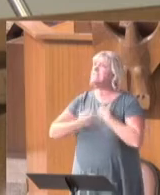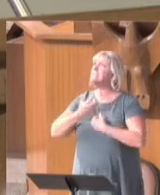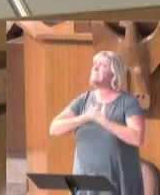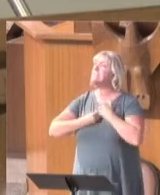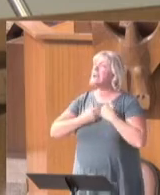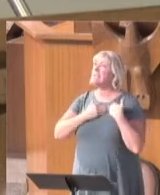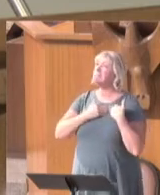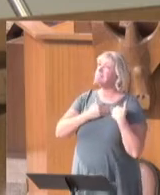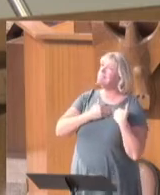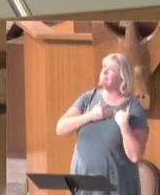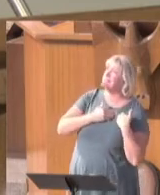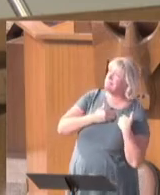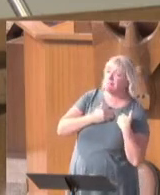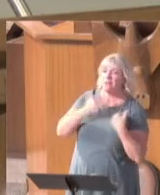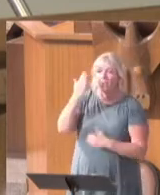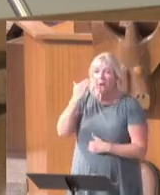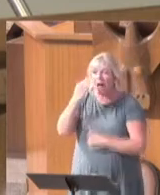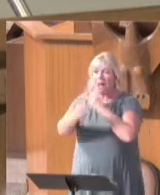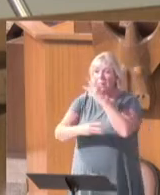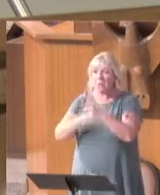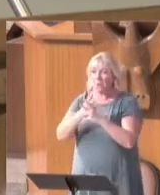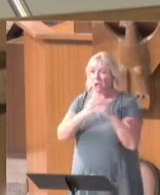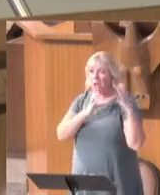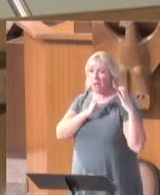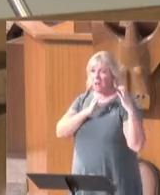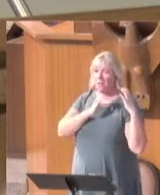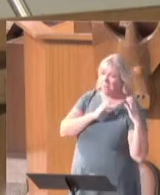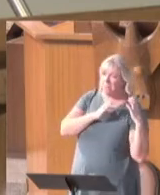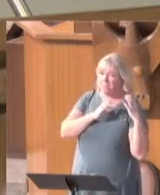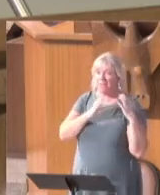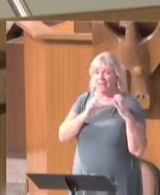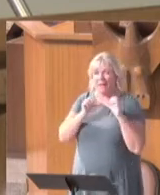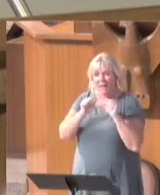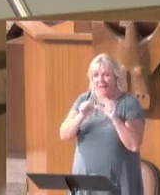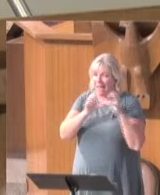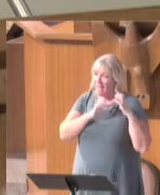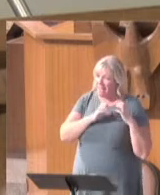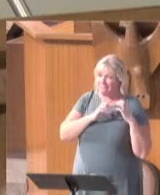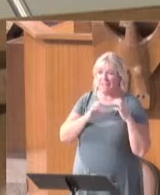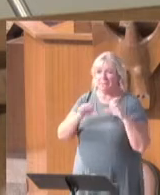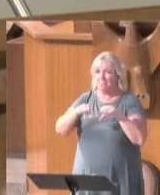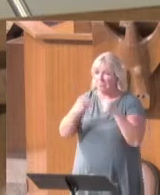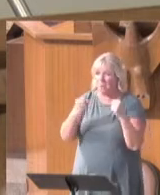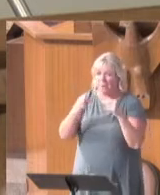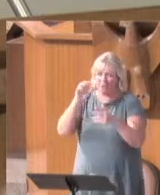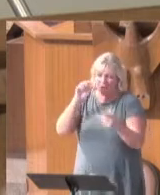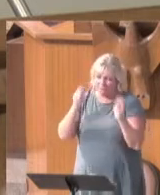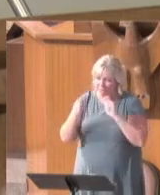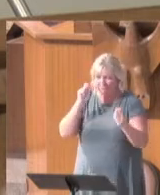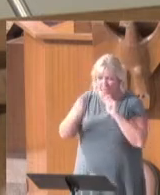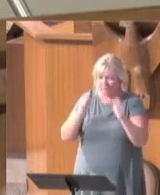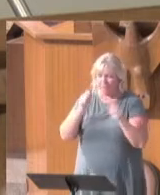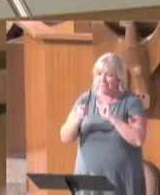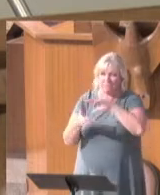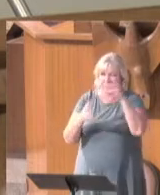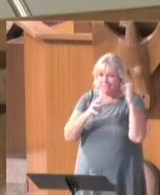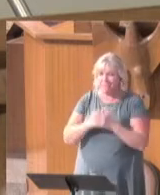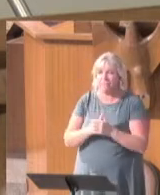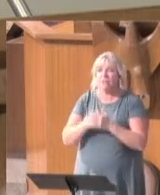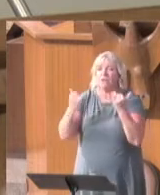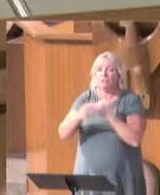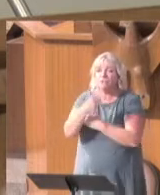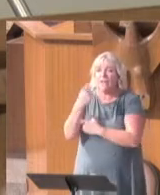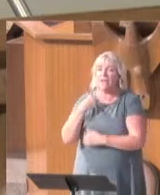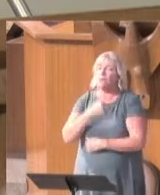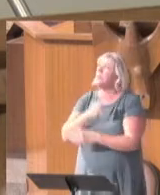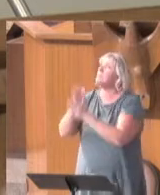weigh us down because the world is a heavy, broken, ever-changing dwelling place. Today we pray that you